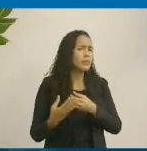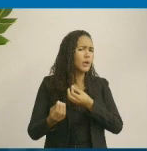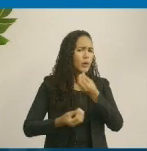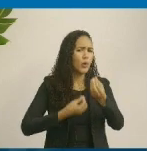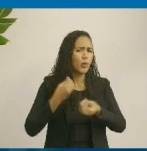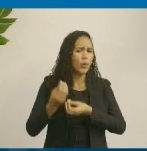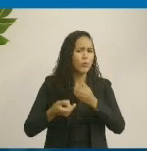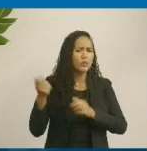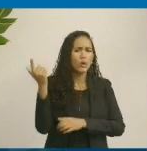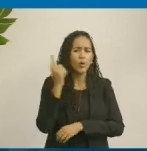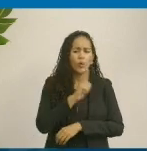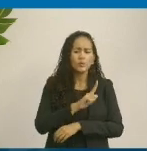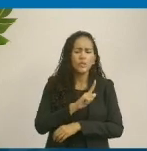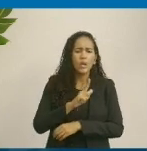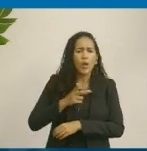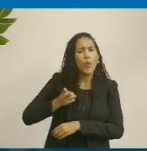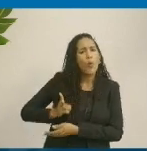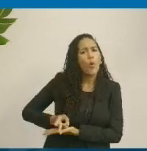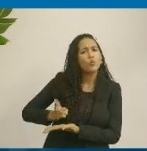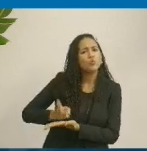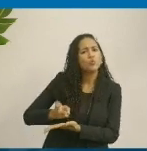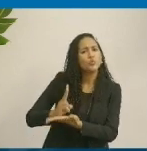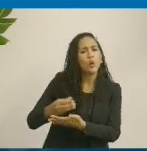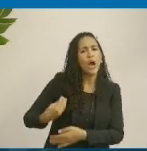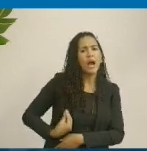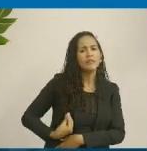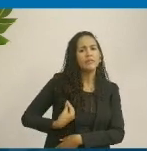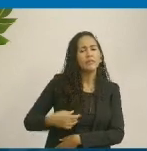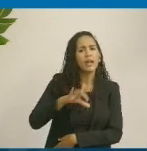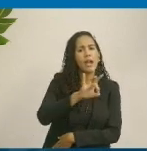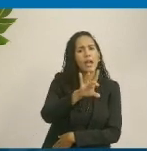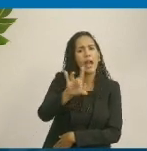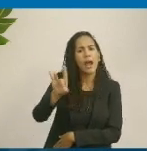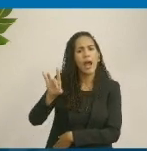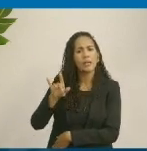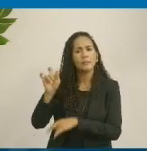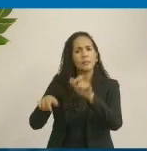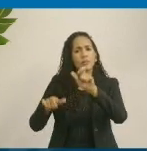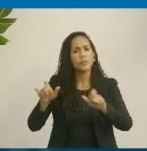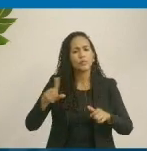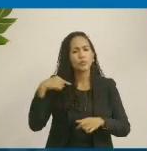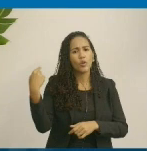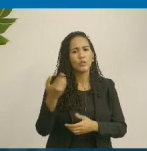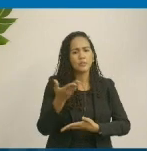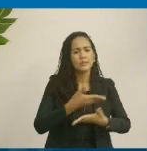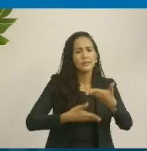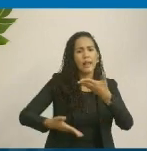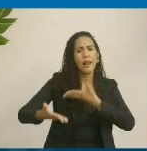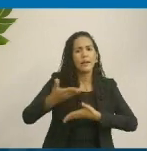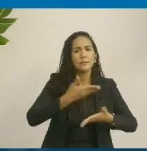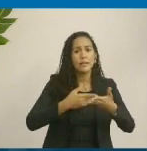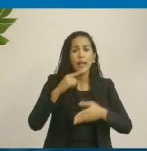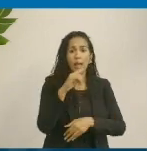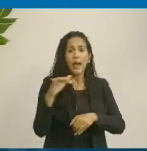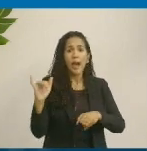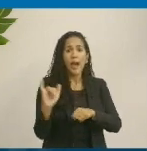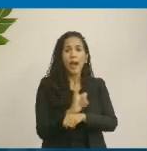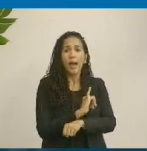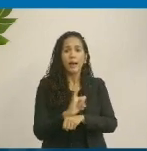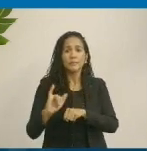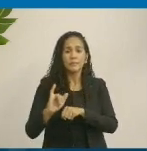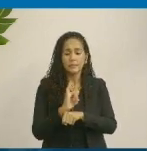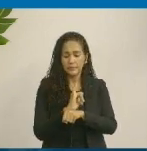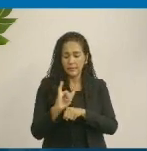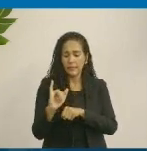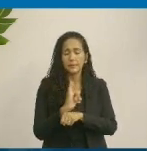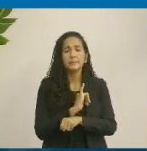single person that we interact with? We put a tool in their hand and say, you become part of the behavior change that